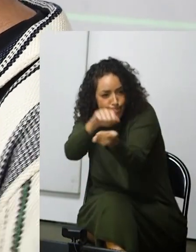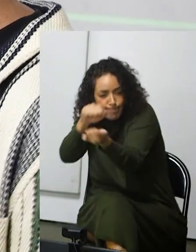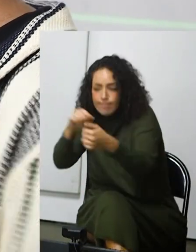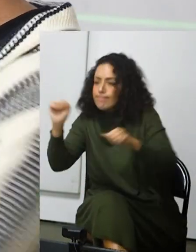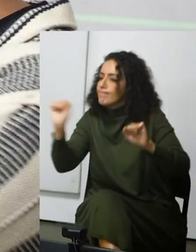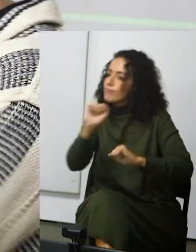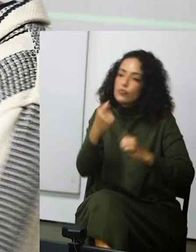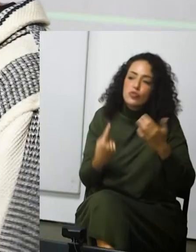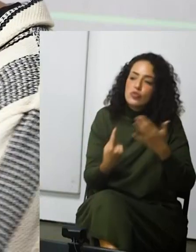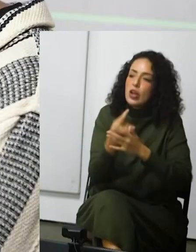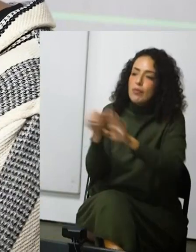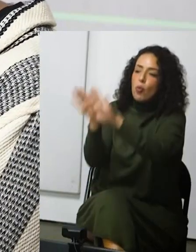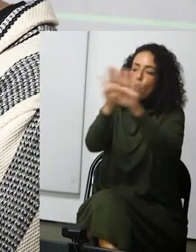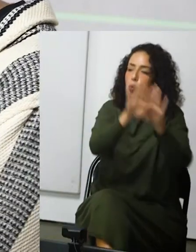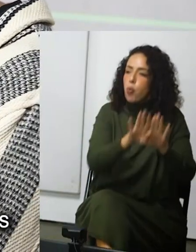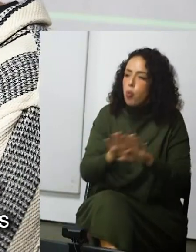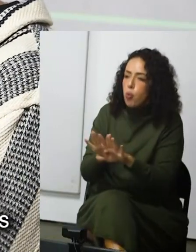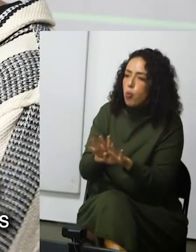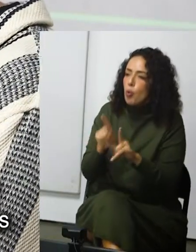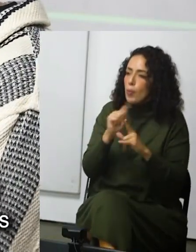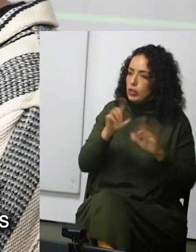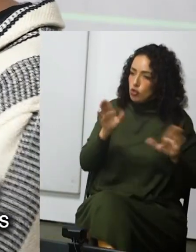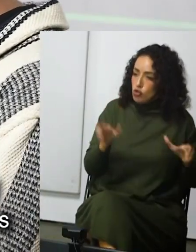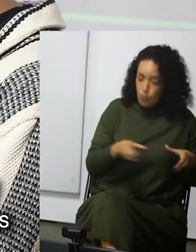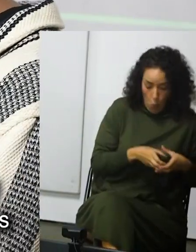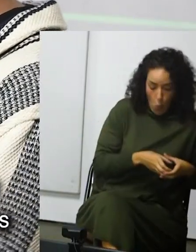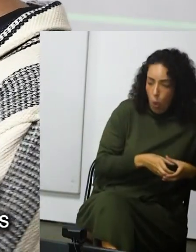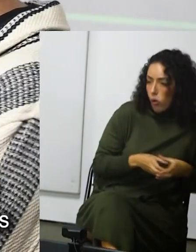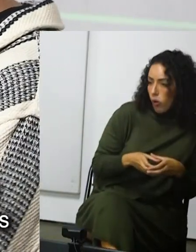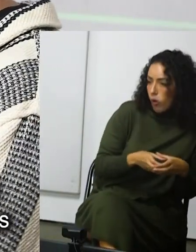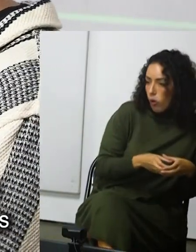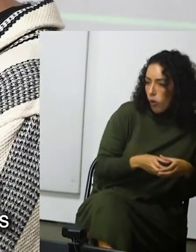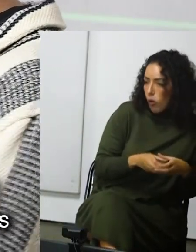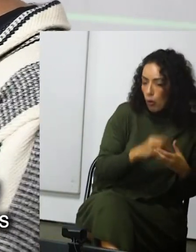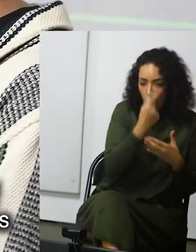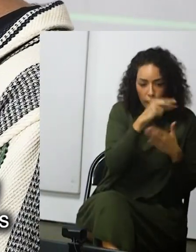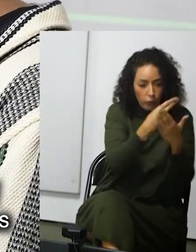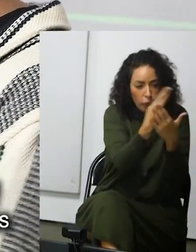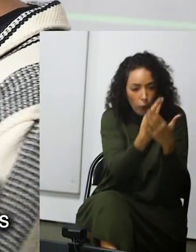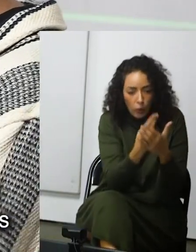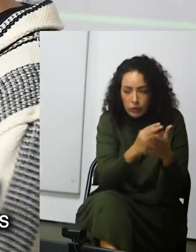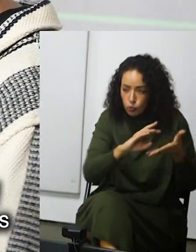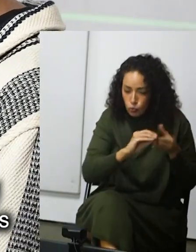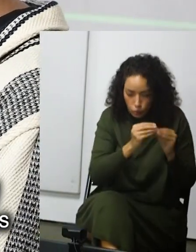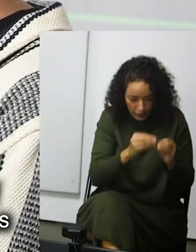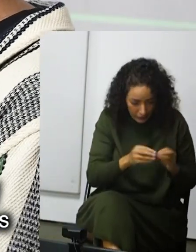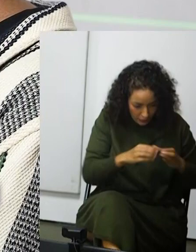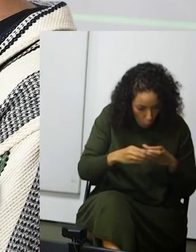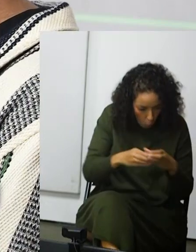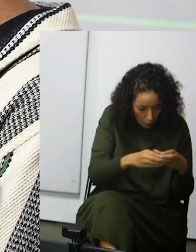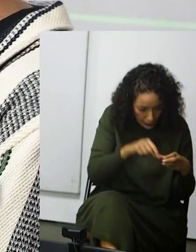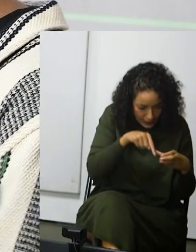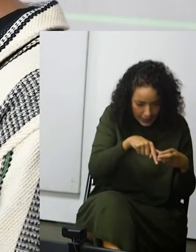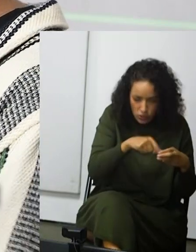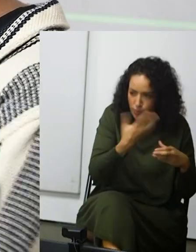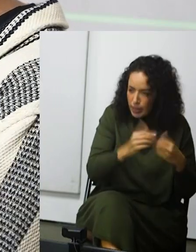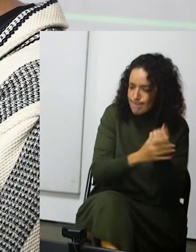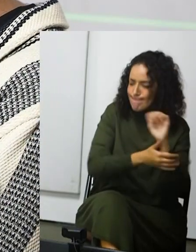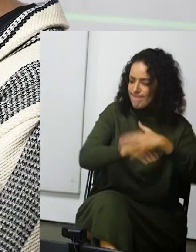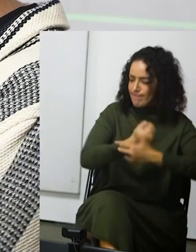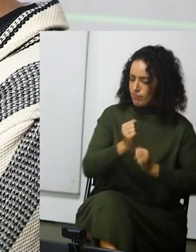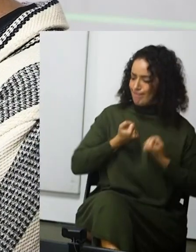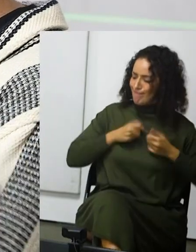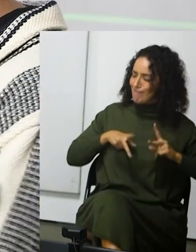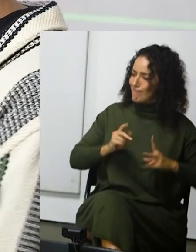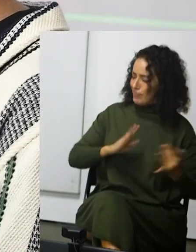across the board, but perhaps in these smaller places, like you said, Zipporah, where we're seeing artists or kind of smaller arts organizations and other organizations doing this in their own way, I